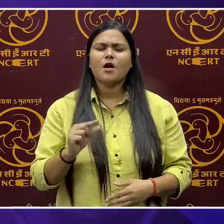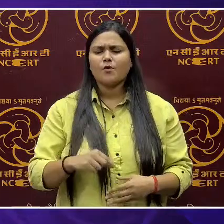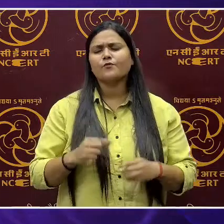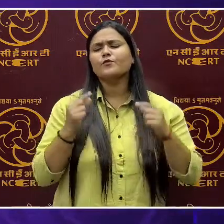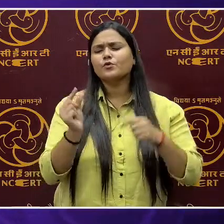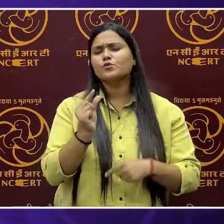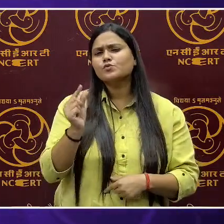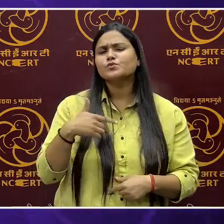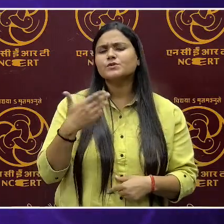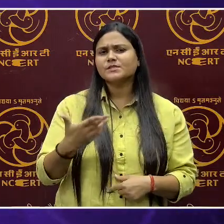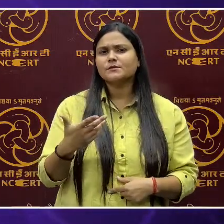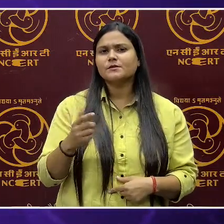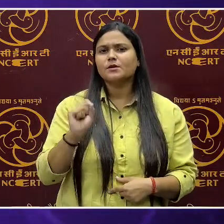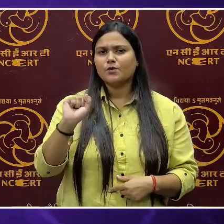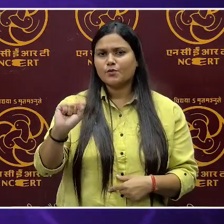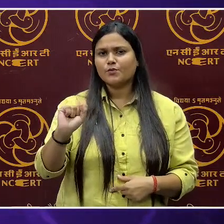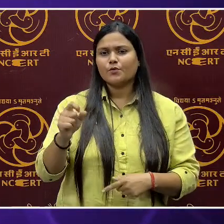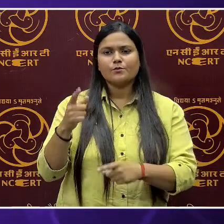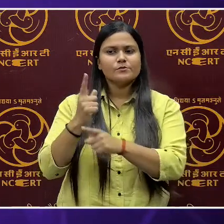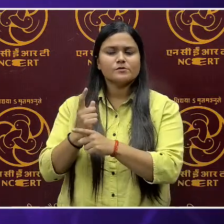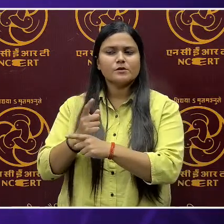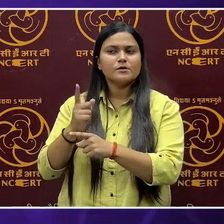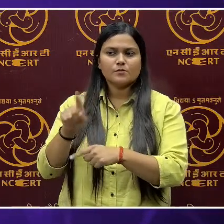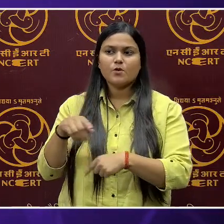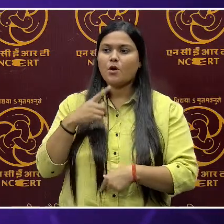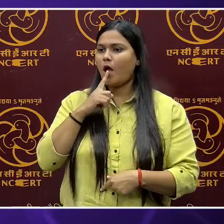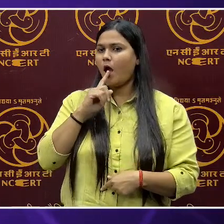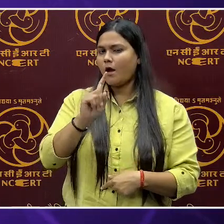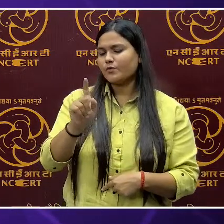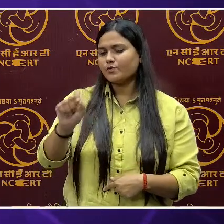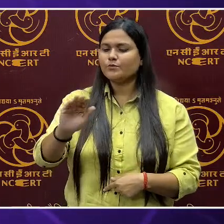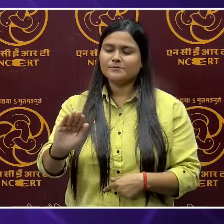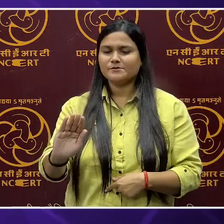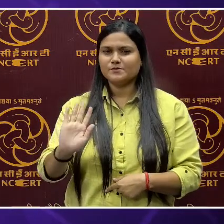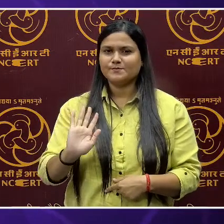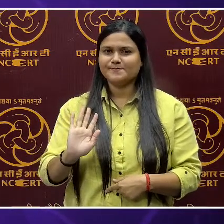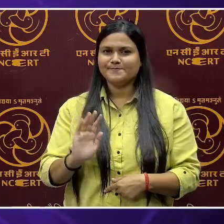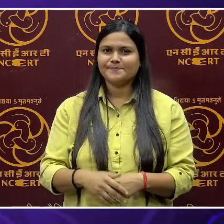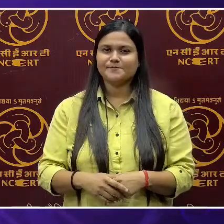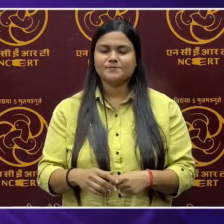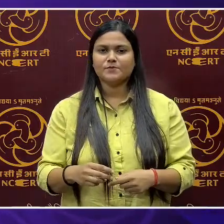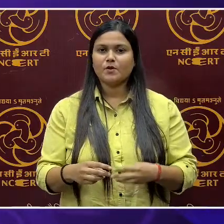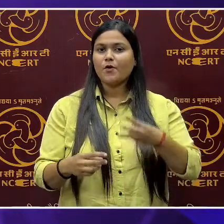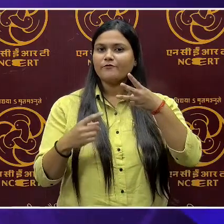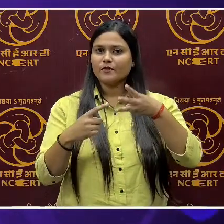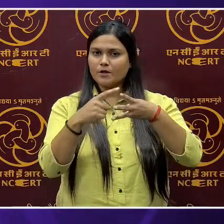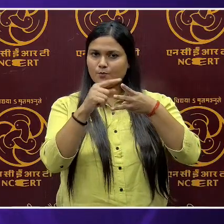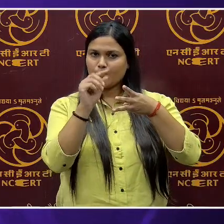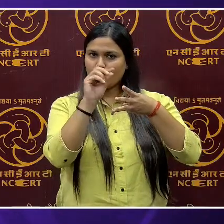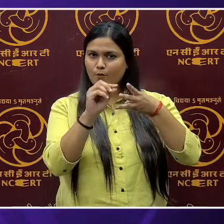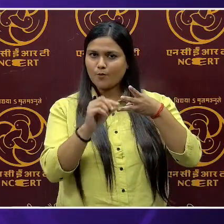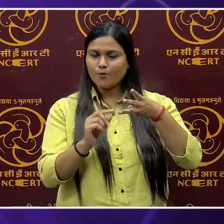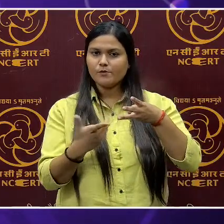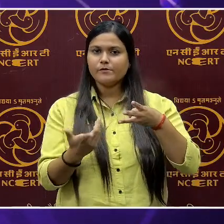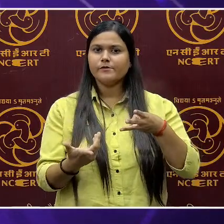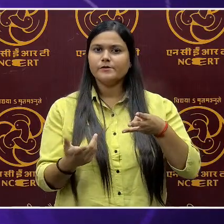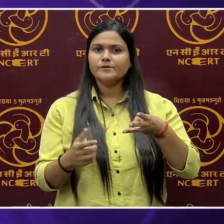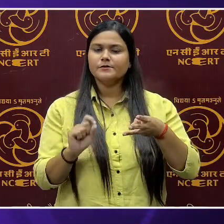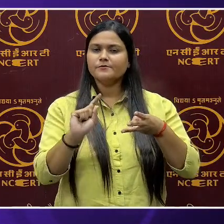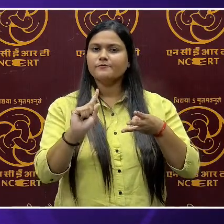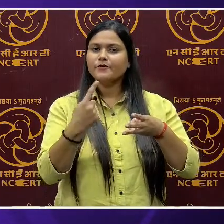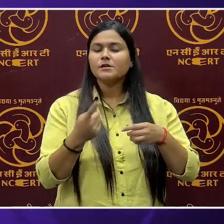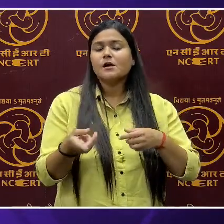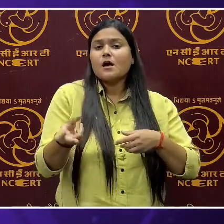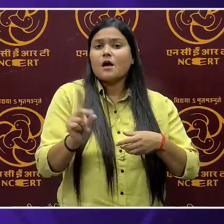using you as one of my students. So let's see, you have the 3 options. Yes. And once